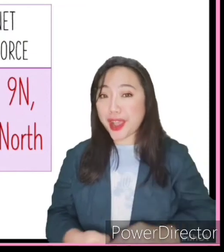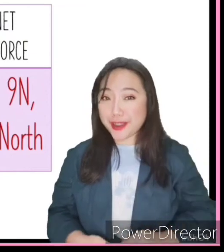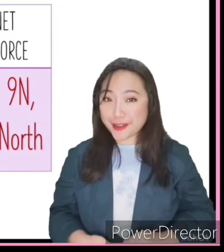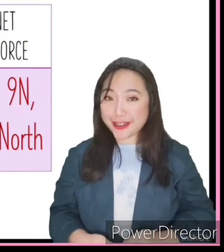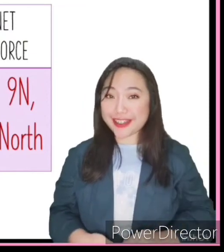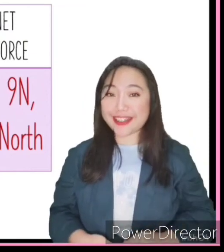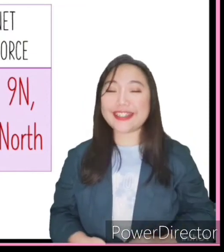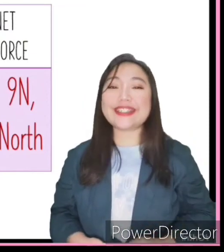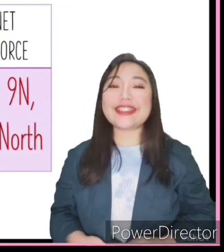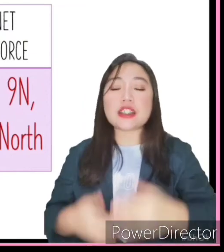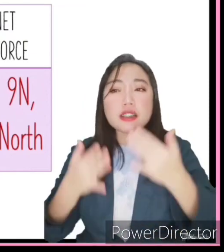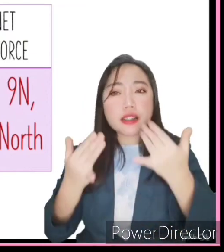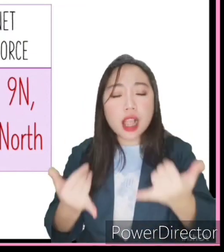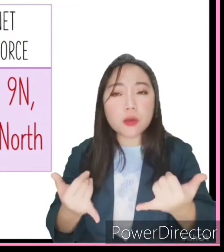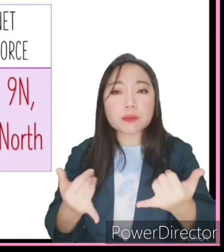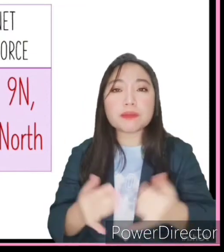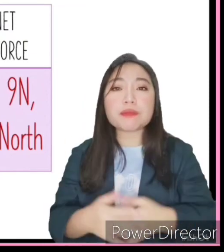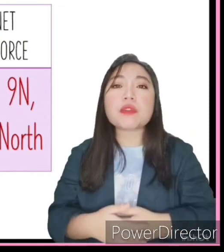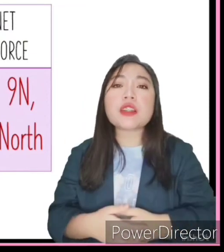Now,